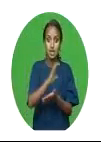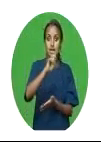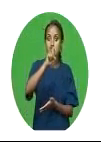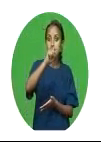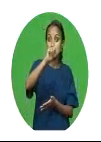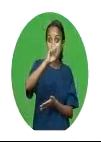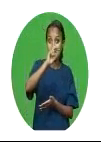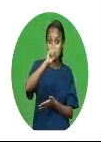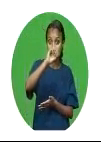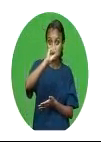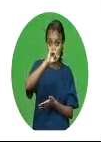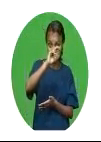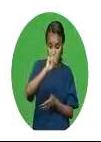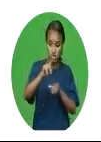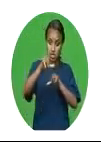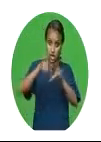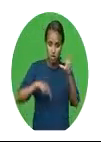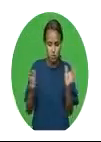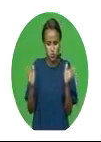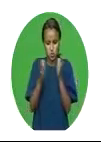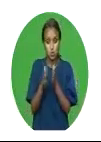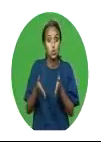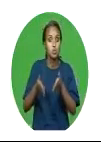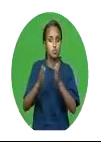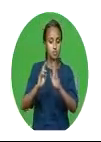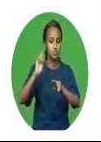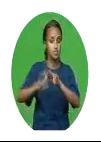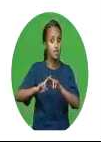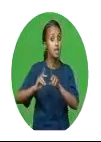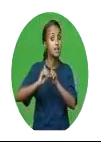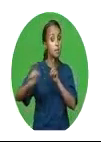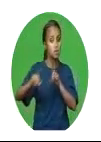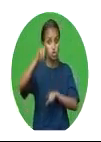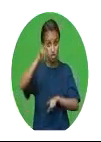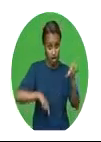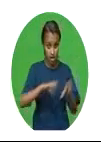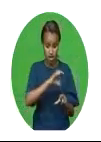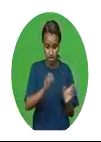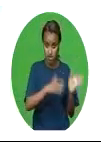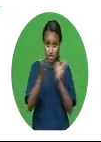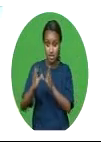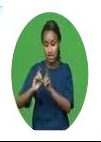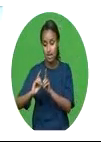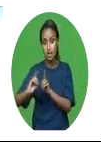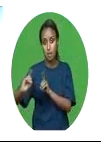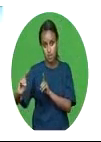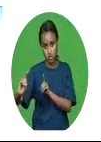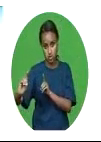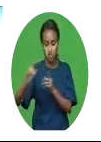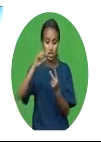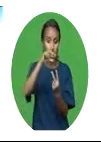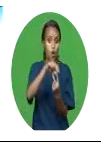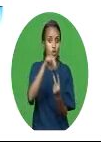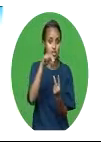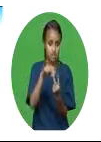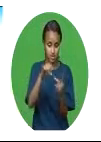lines is too small to permit placing of the dimension line and the dimension, an alternate